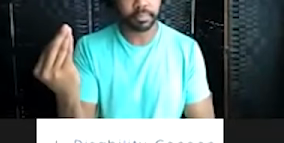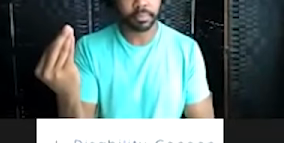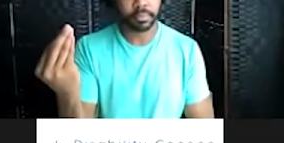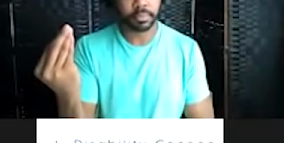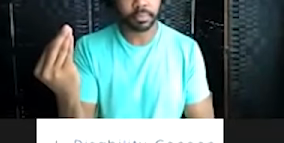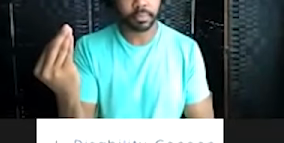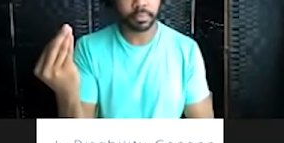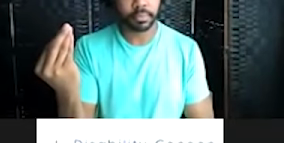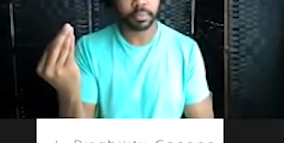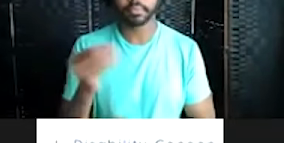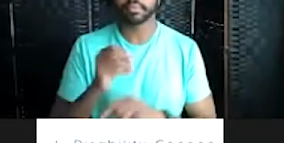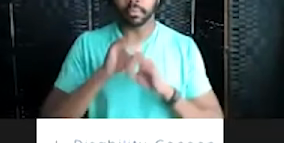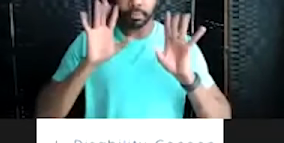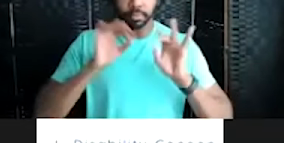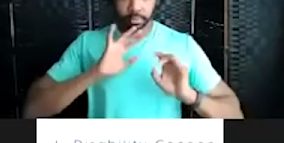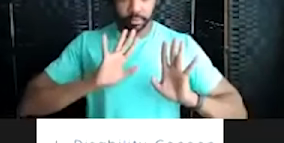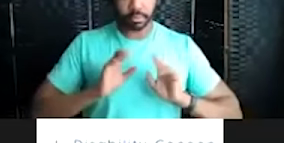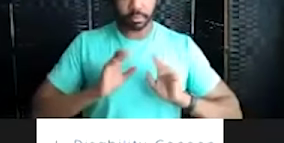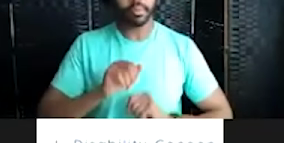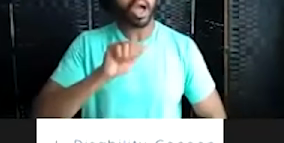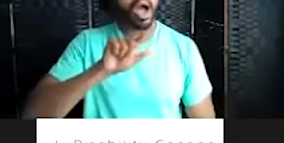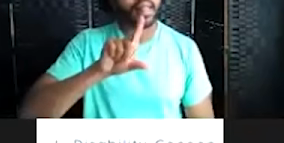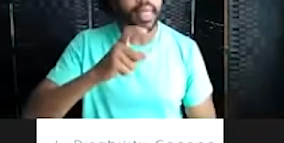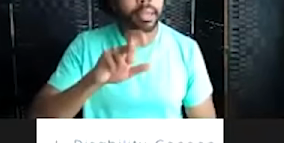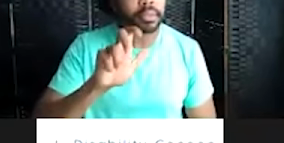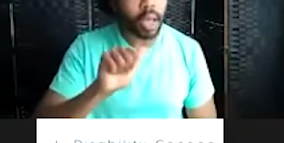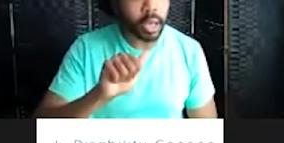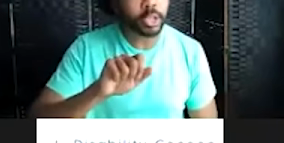Alexa, turn off Connie's lamp.